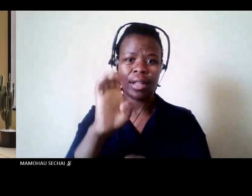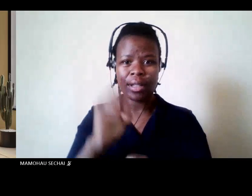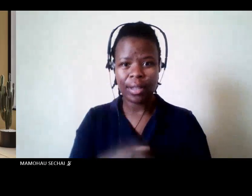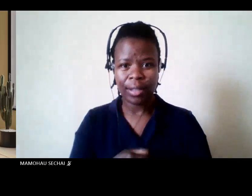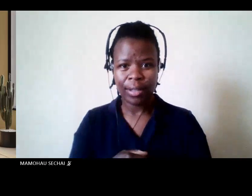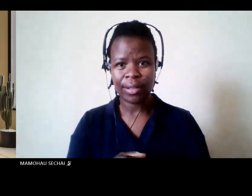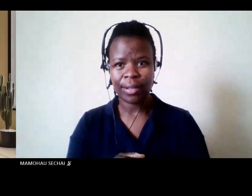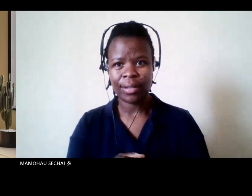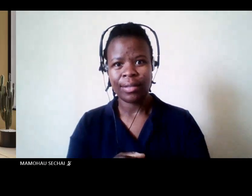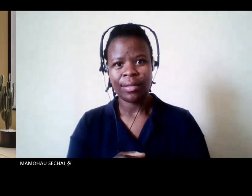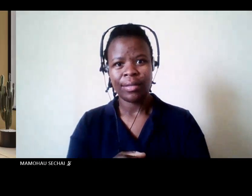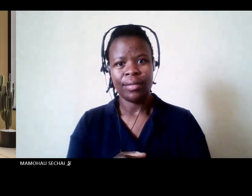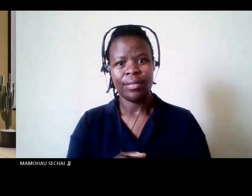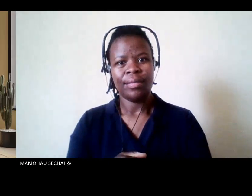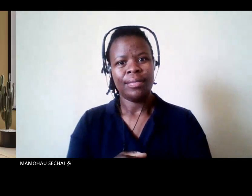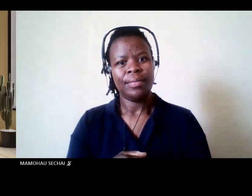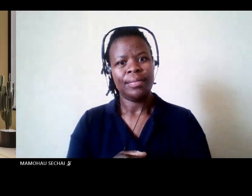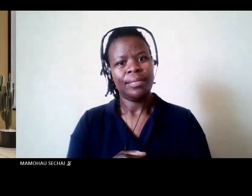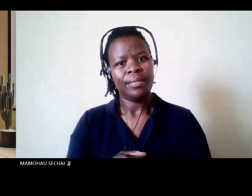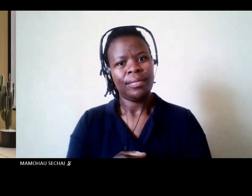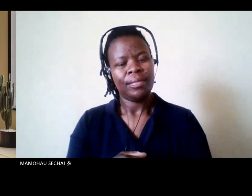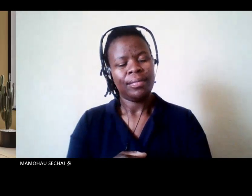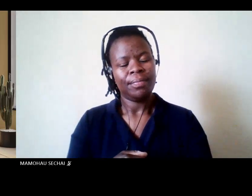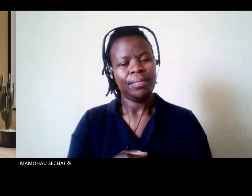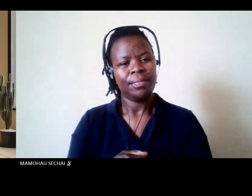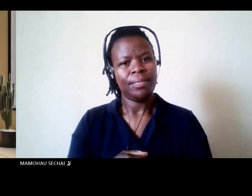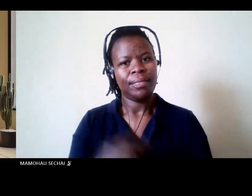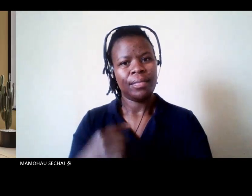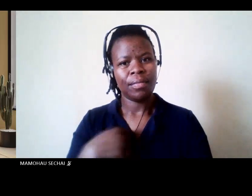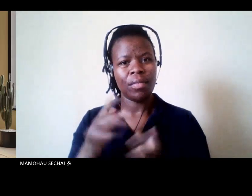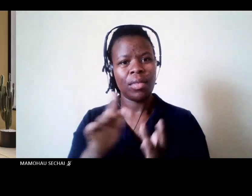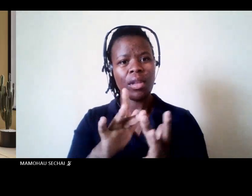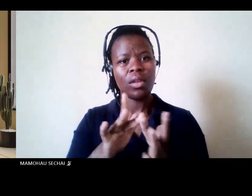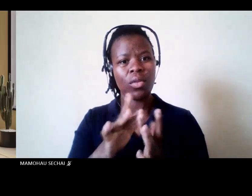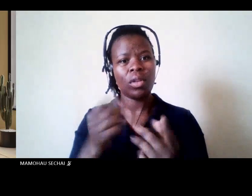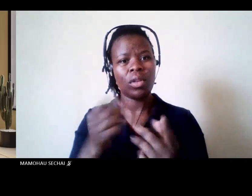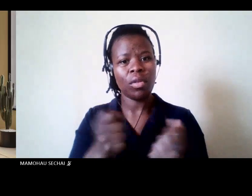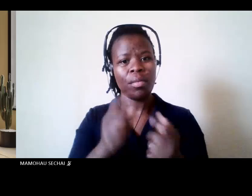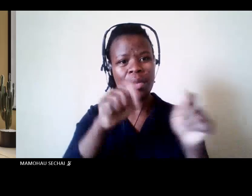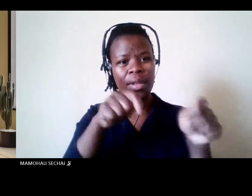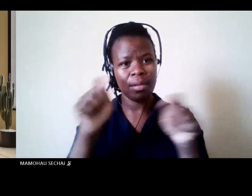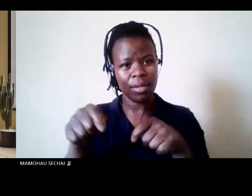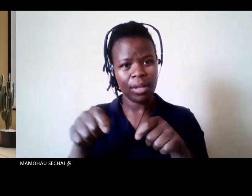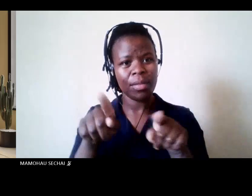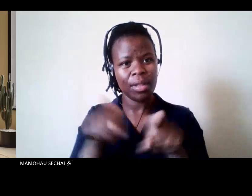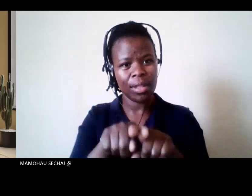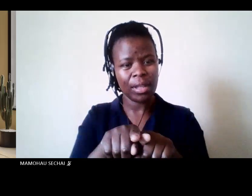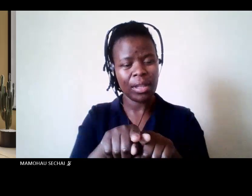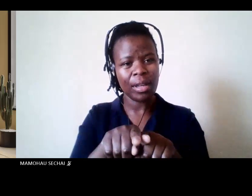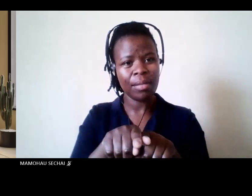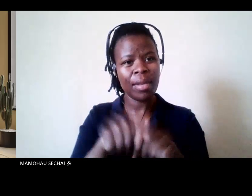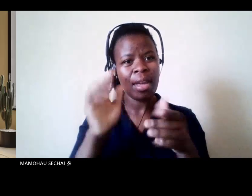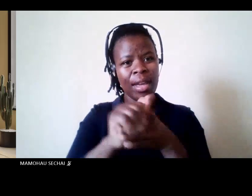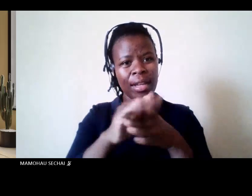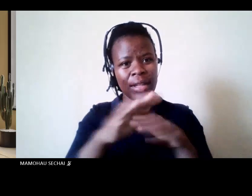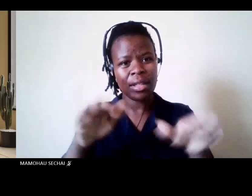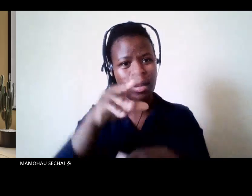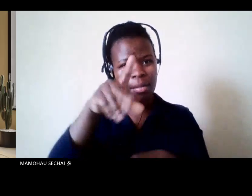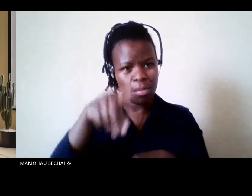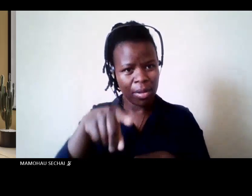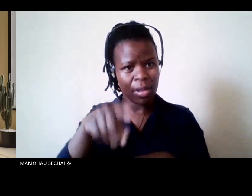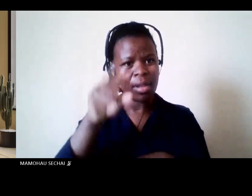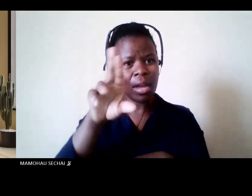that's sufficient. I am connecting Please, not. from Cape Town, and I'm an intern at a PRO